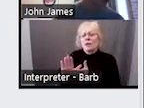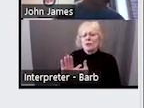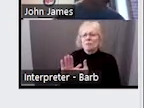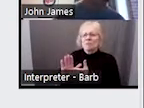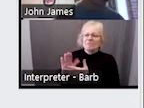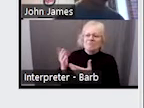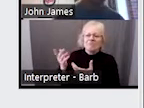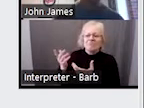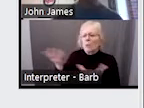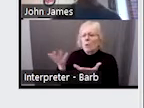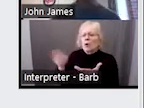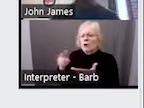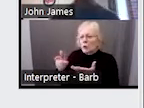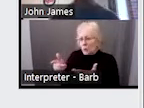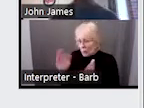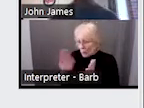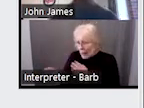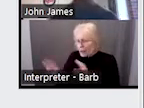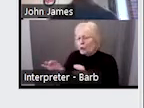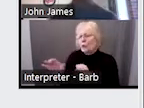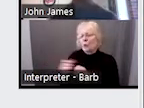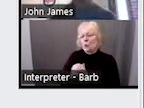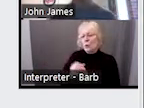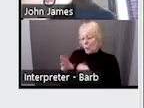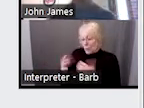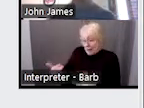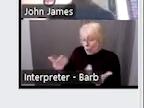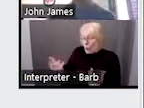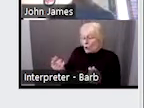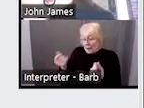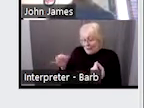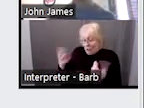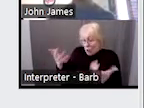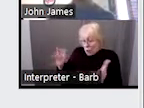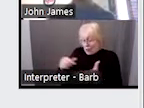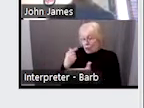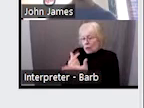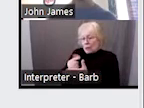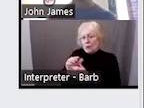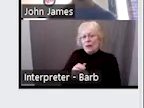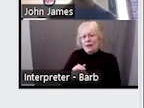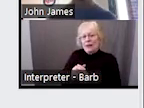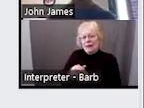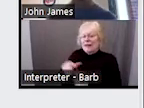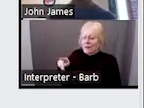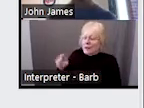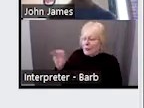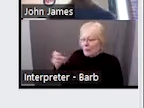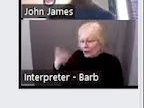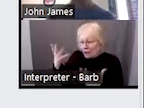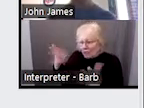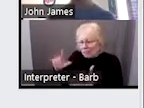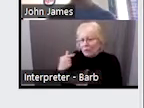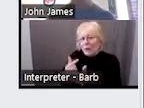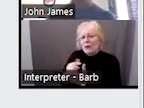after college? Or what are you doing now for those of you that are graduated, or Peach, who's graduated?